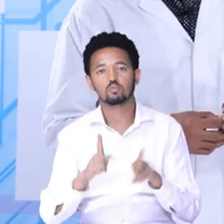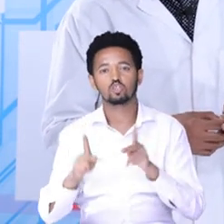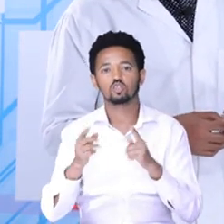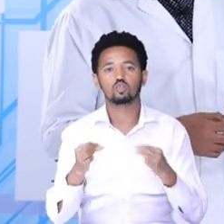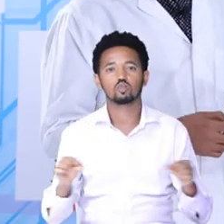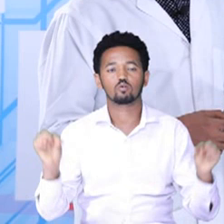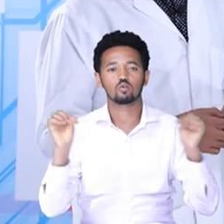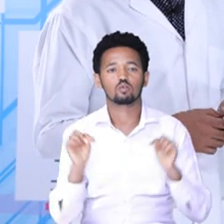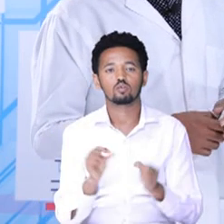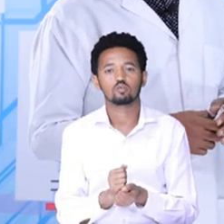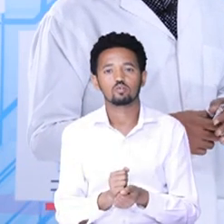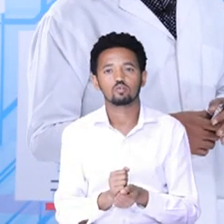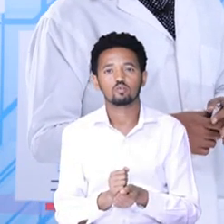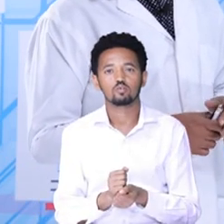theory.